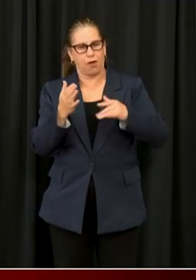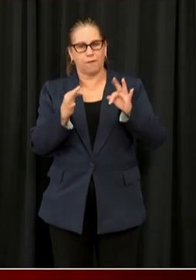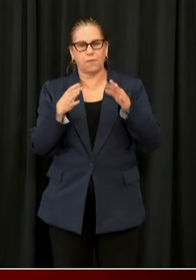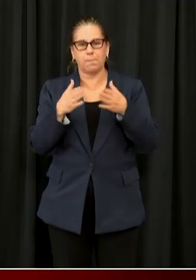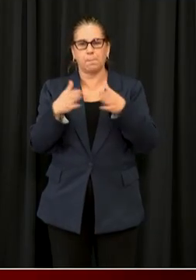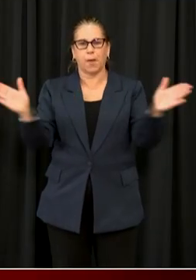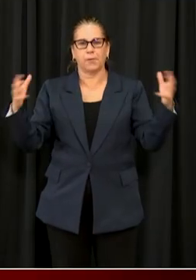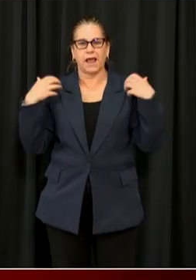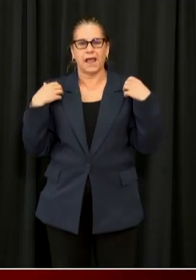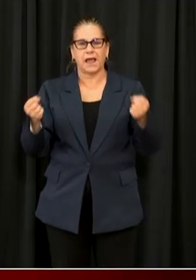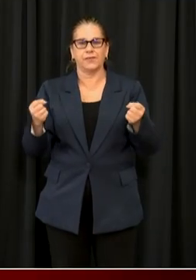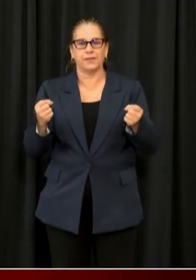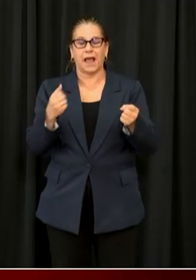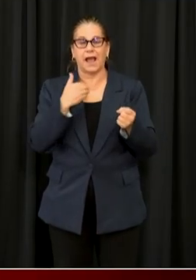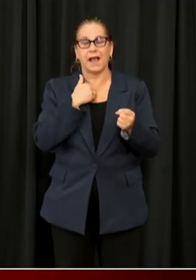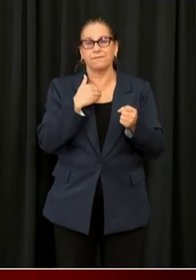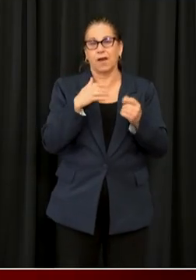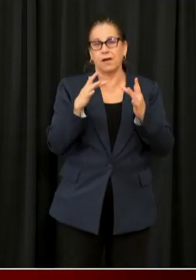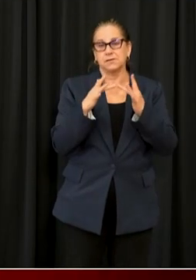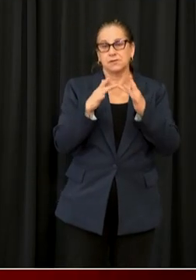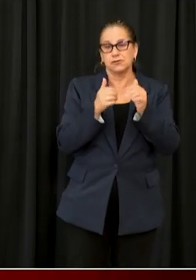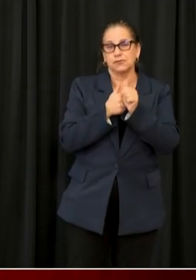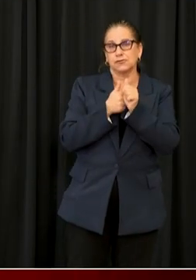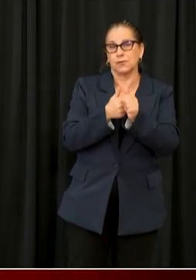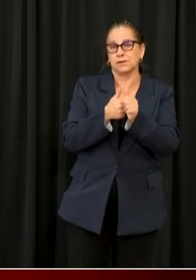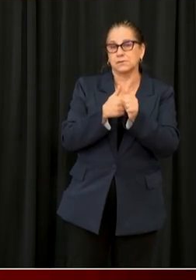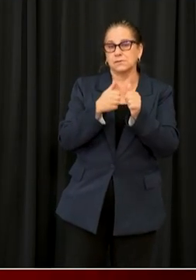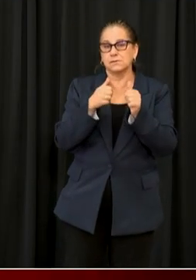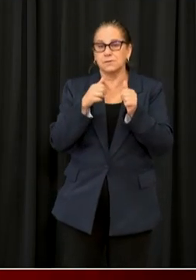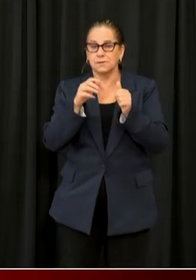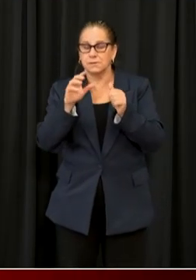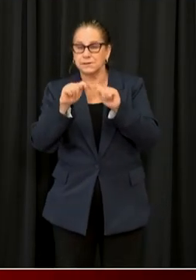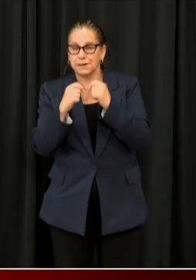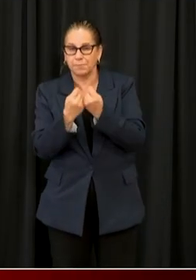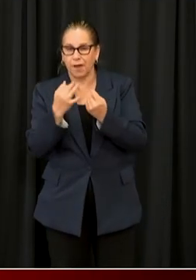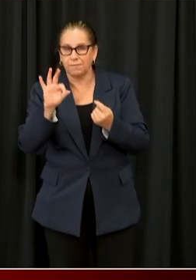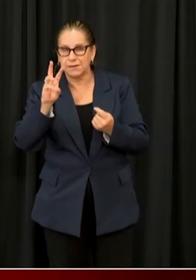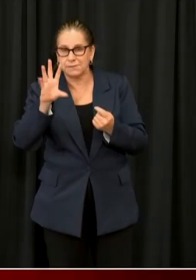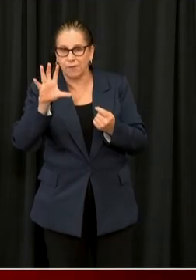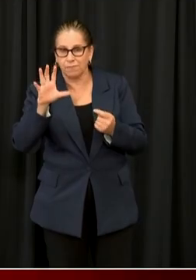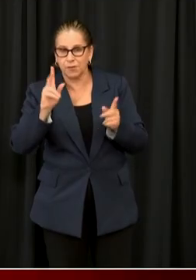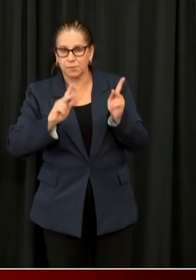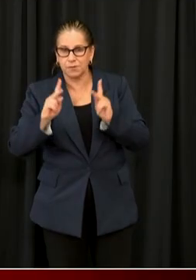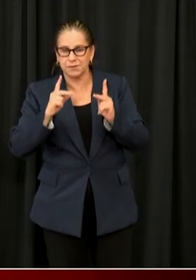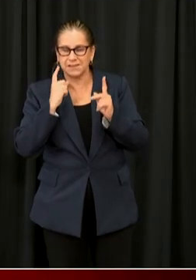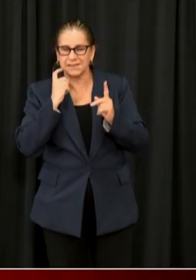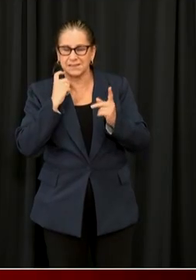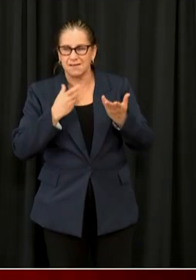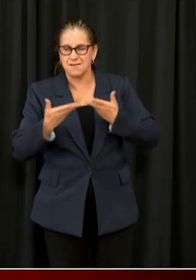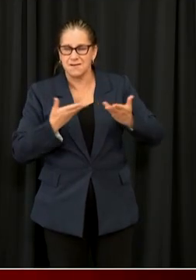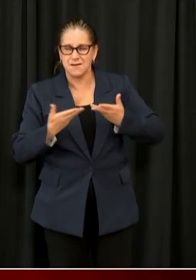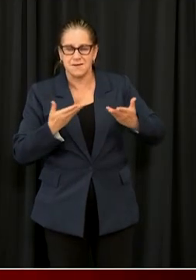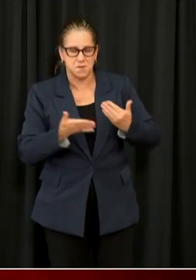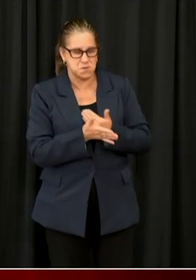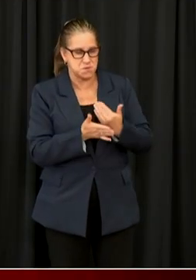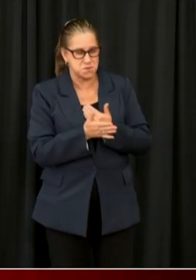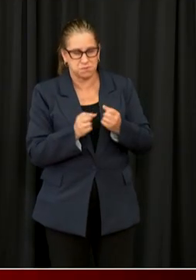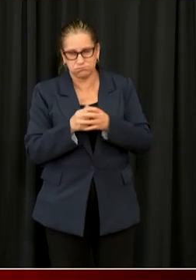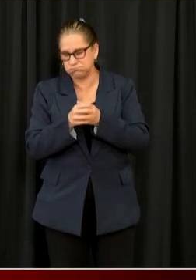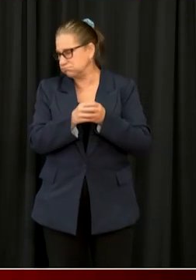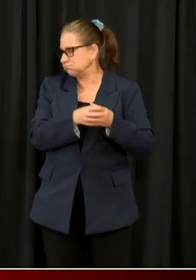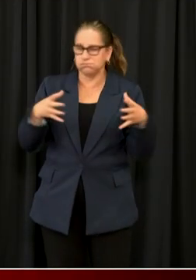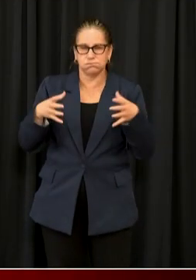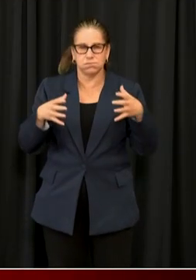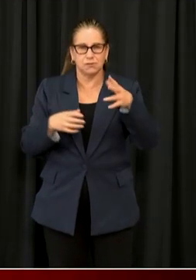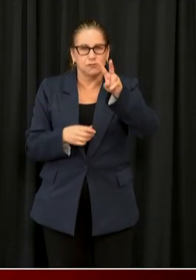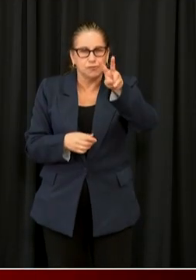65. We've built that team up to 200. We are going to add an additional 100 DC